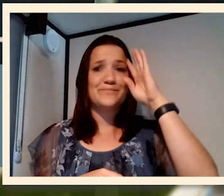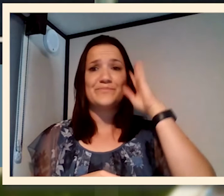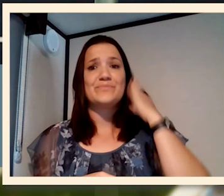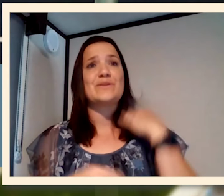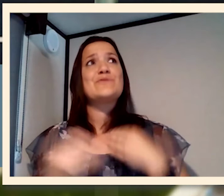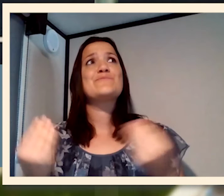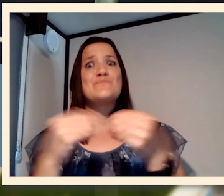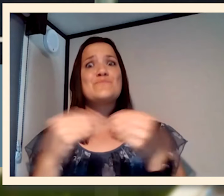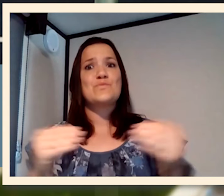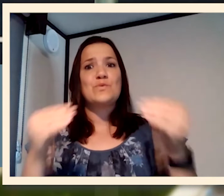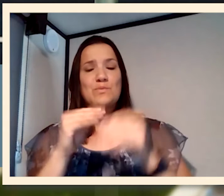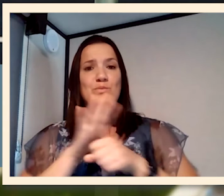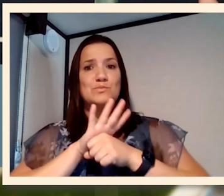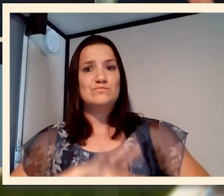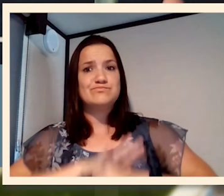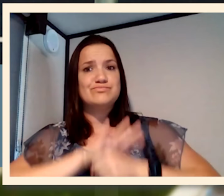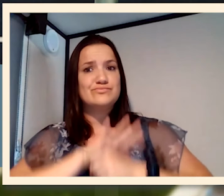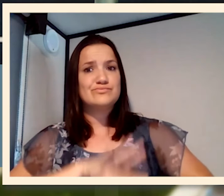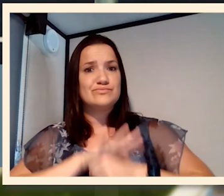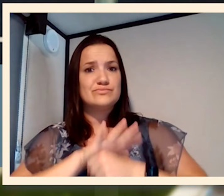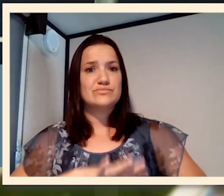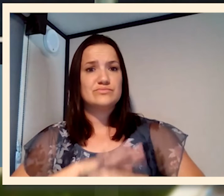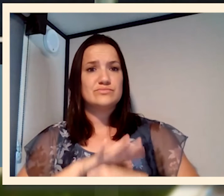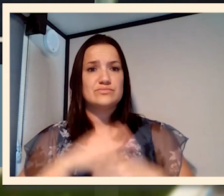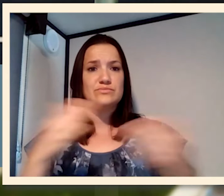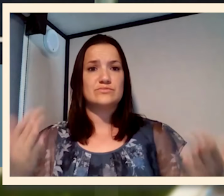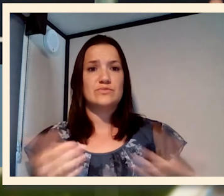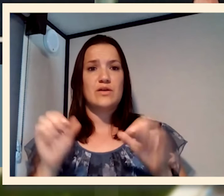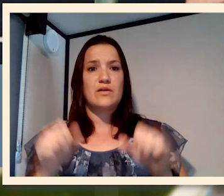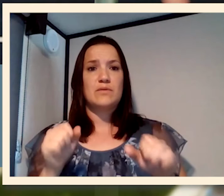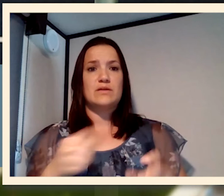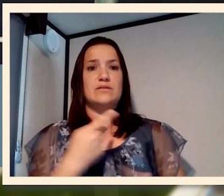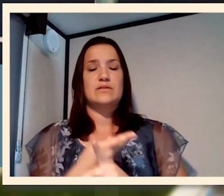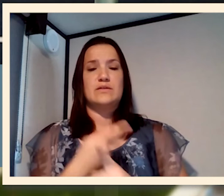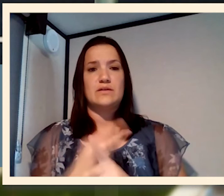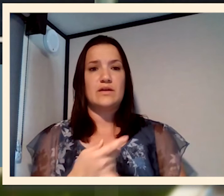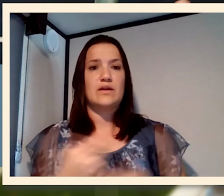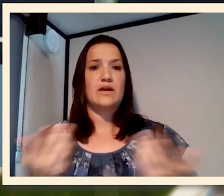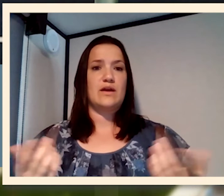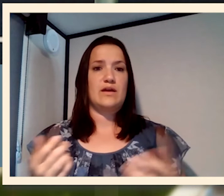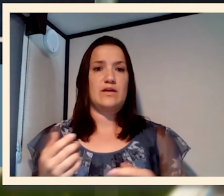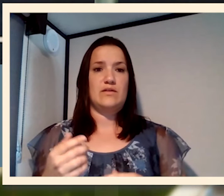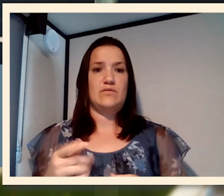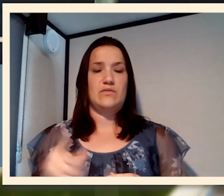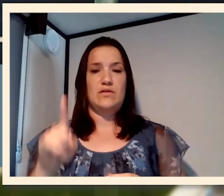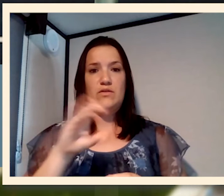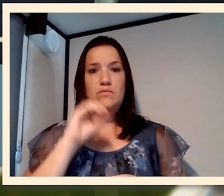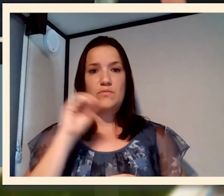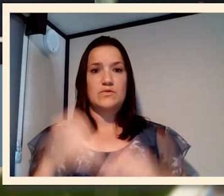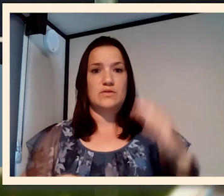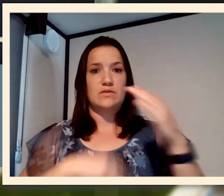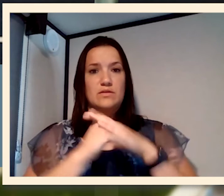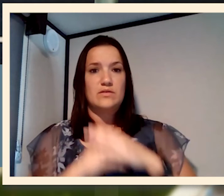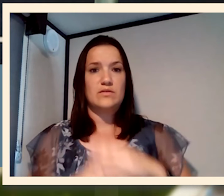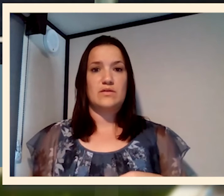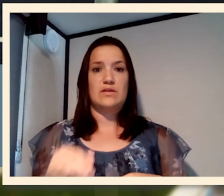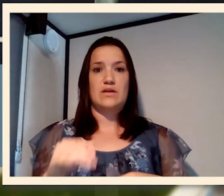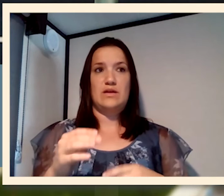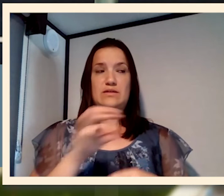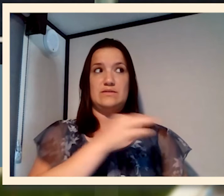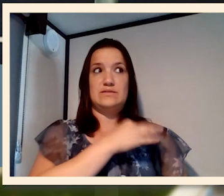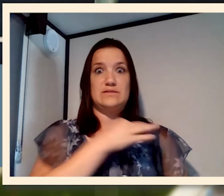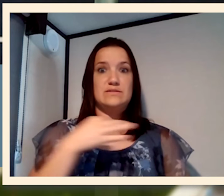7 days. And that just puts more and more strain on our organization, our ability to provide care, when we're